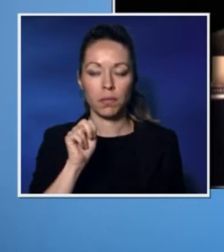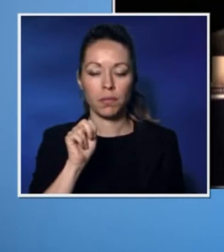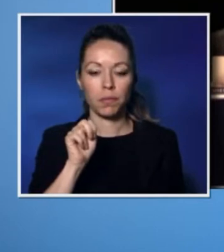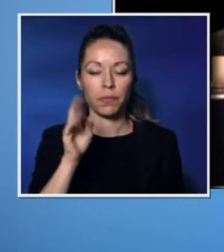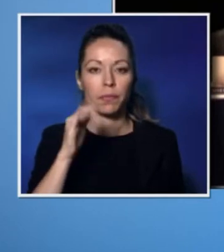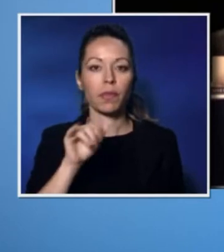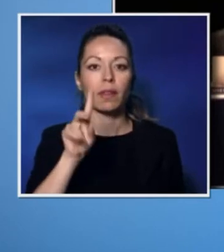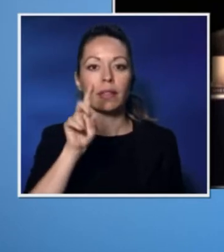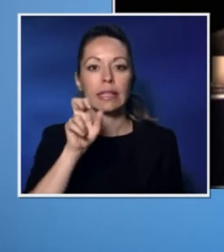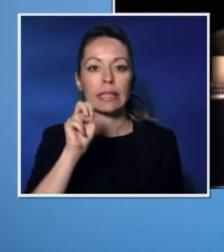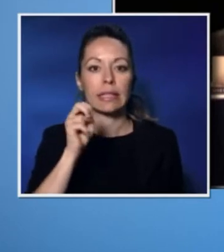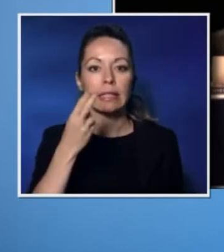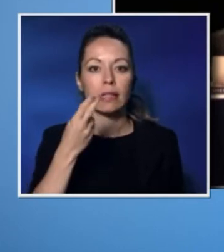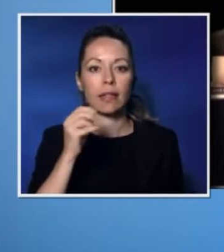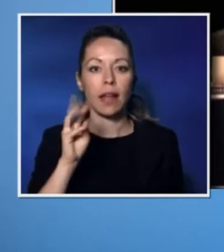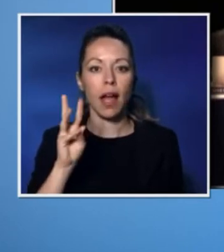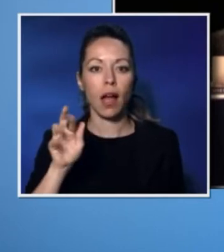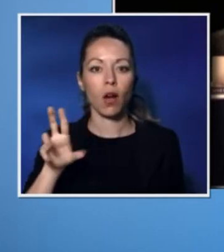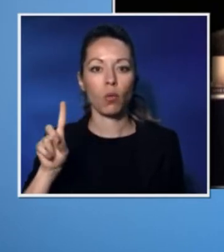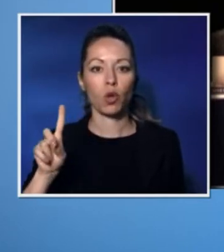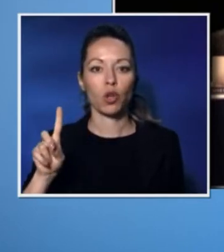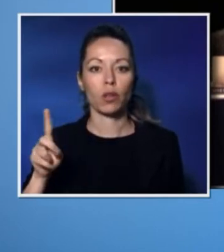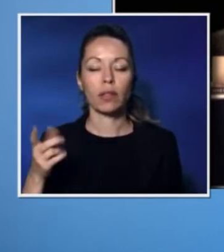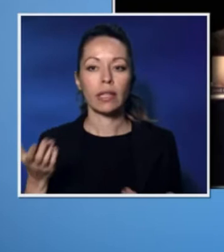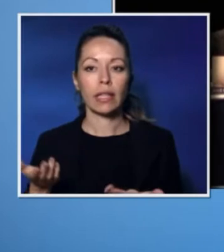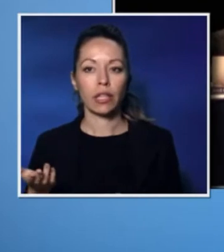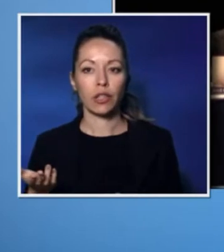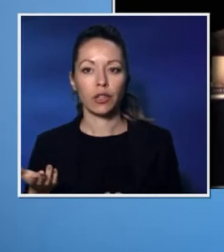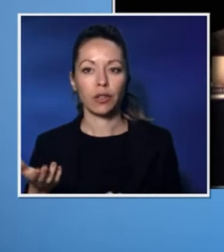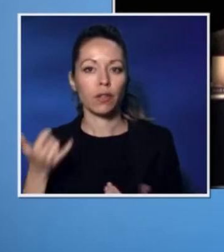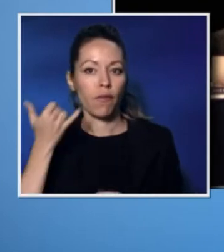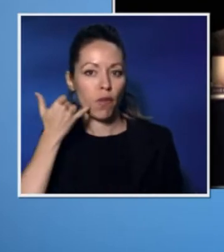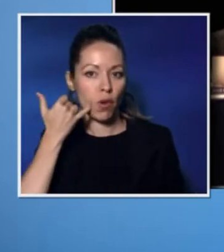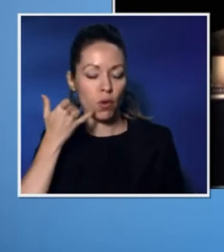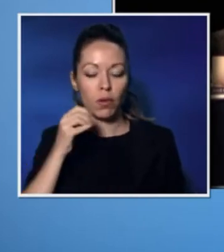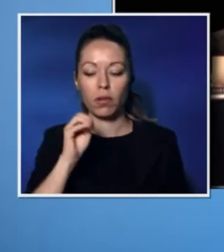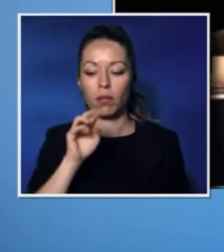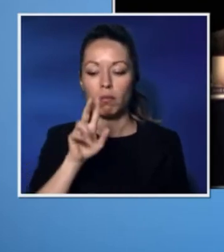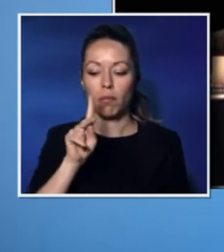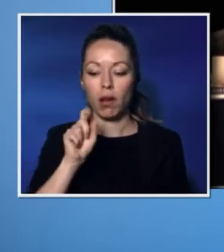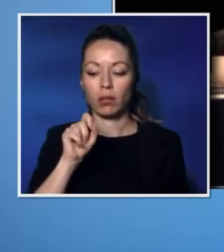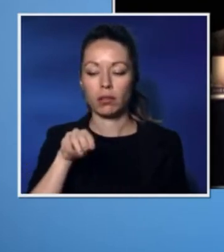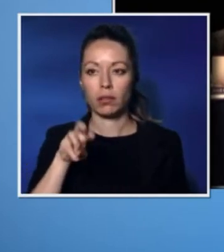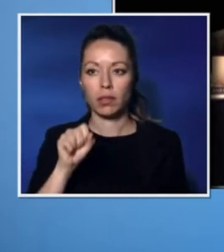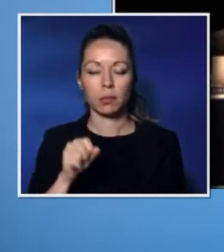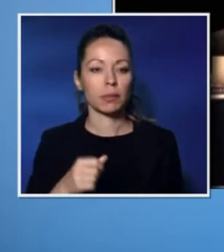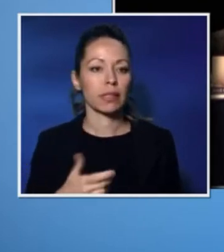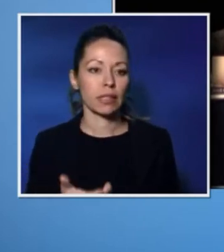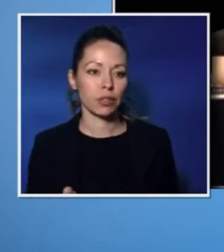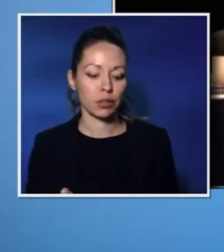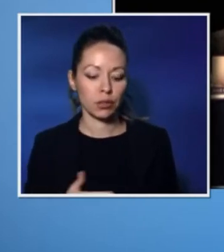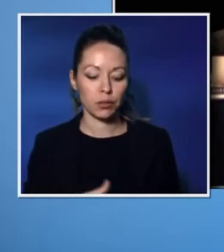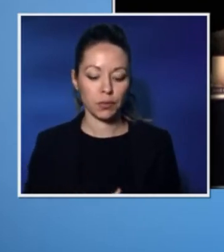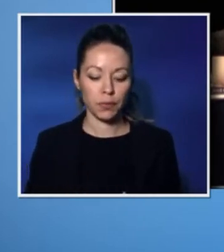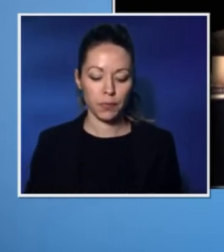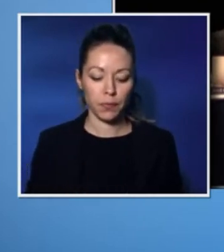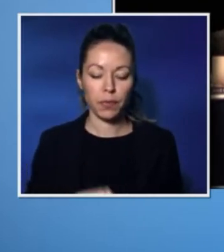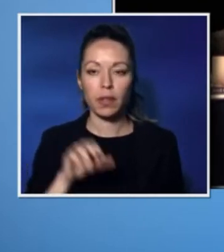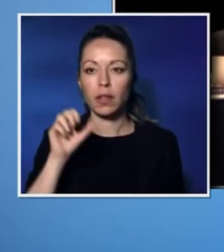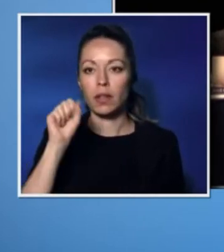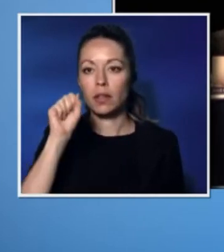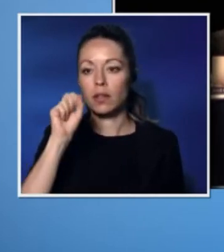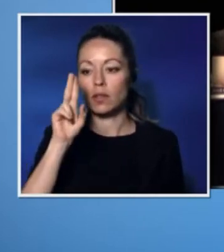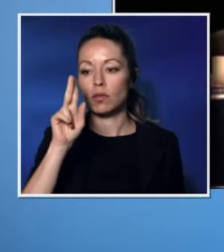Dean Howard, Here. Mark Sims, Here. Sue